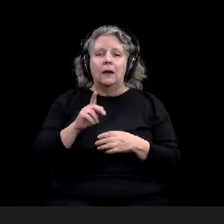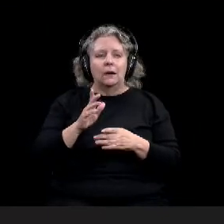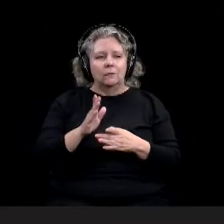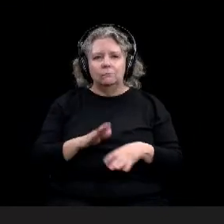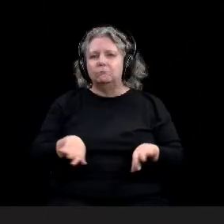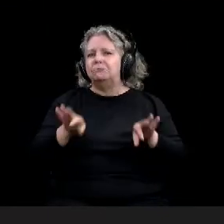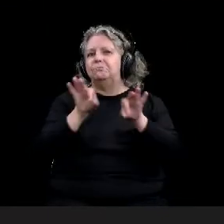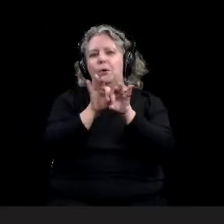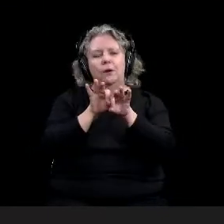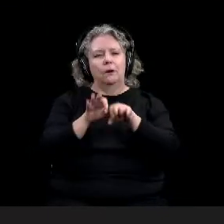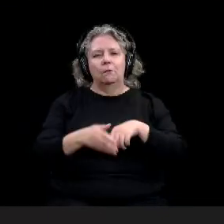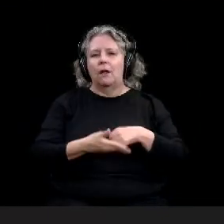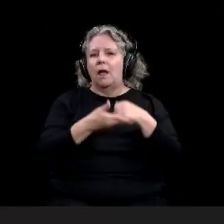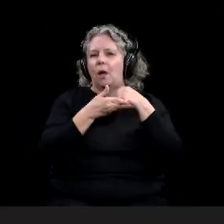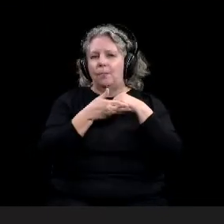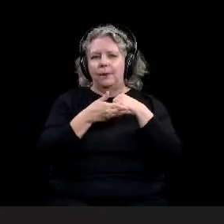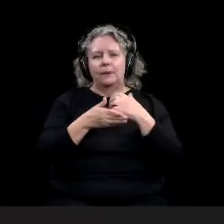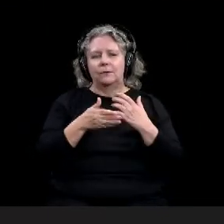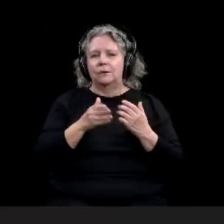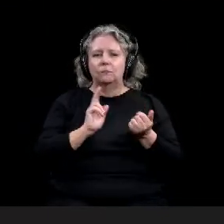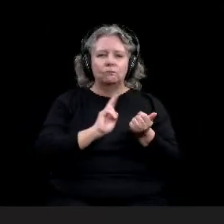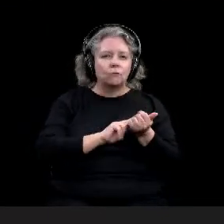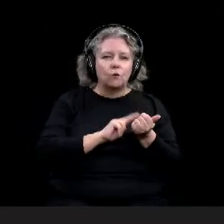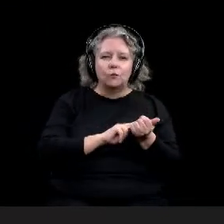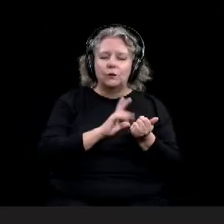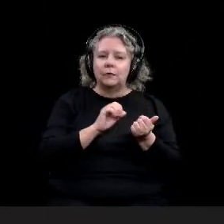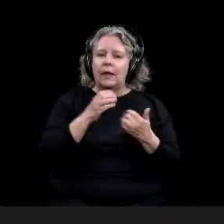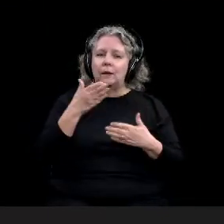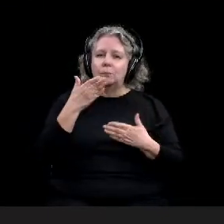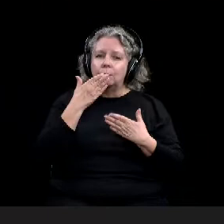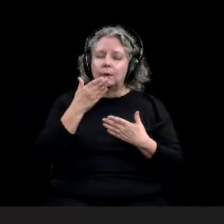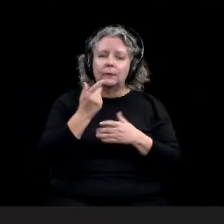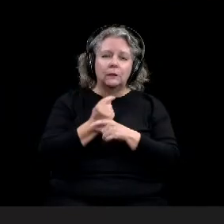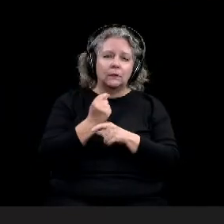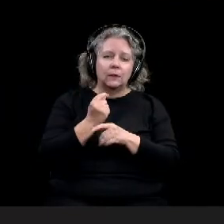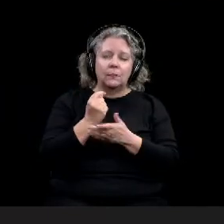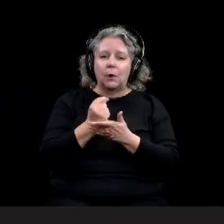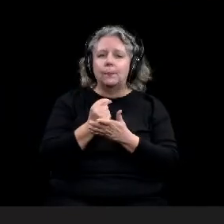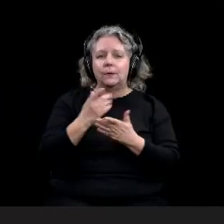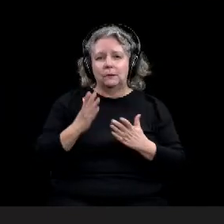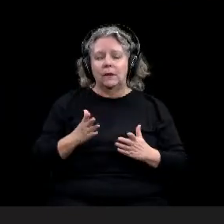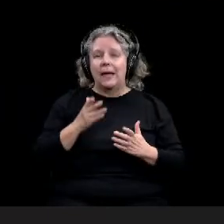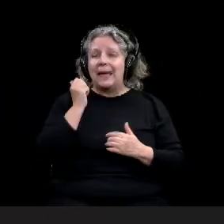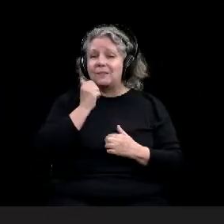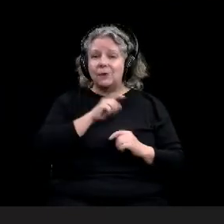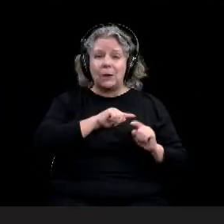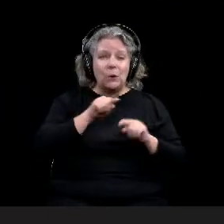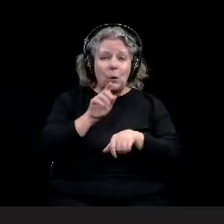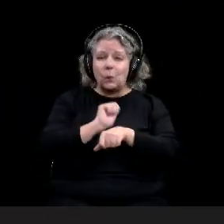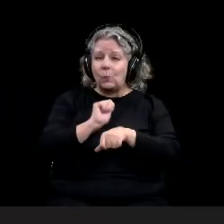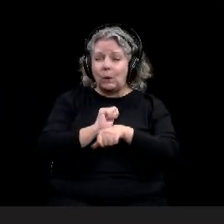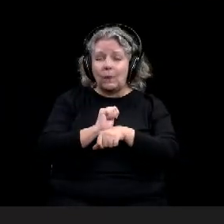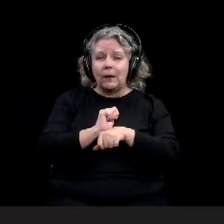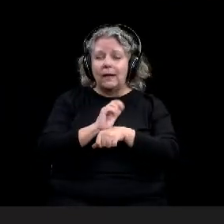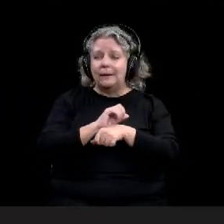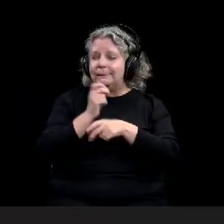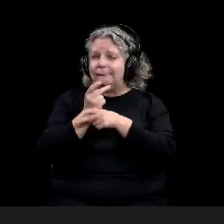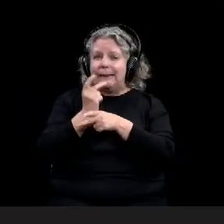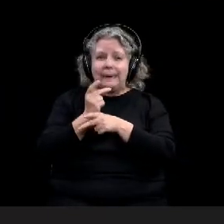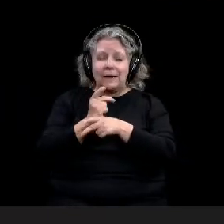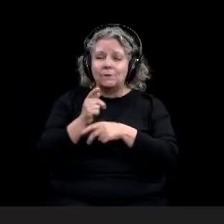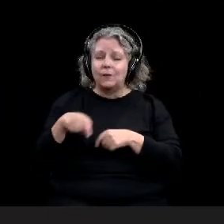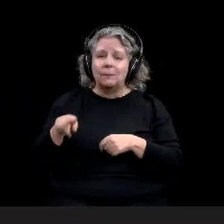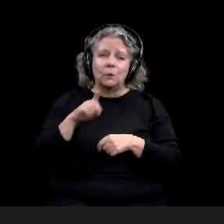work and taking care of these patients who are pretty time consuming and time intensive, and there's just a lot of them to take care of. So it's